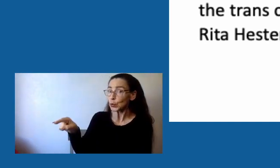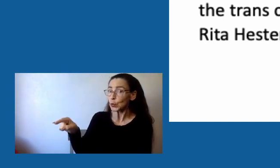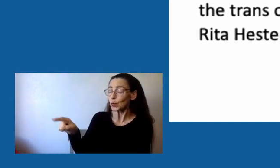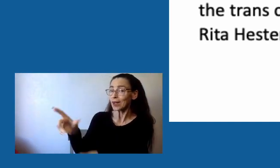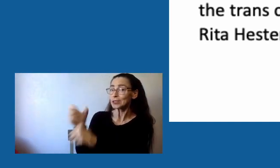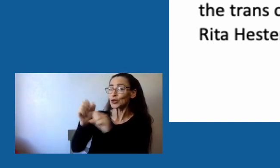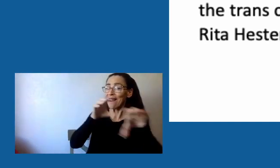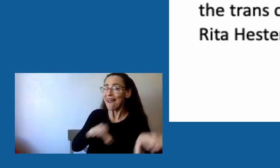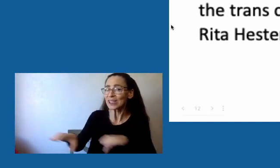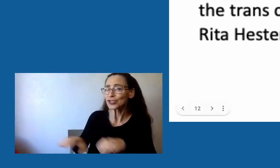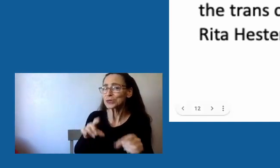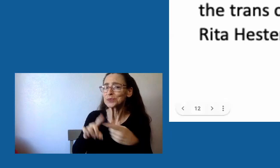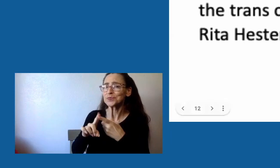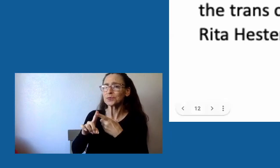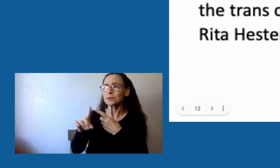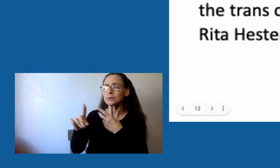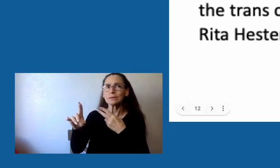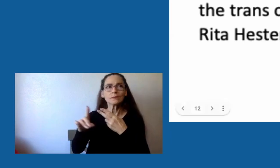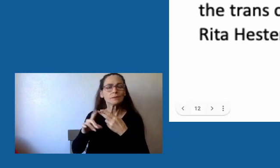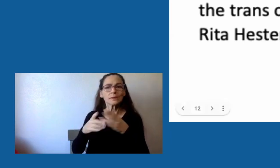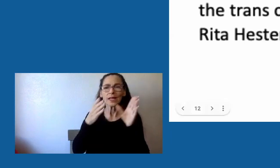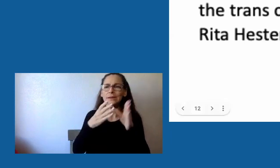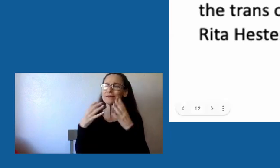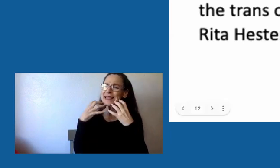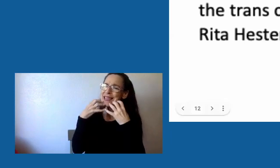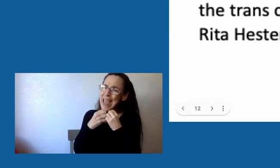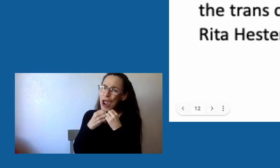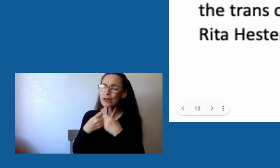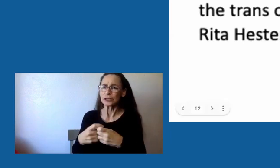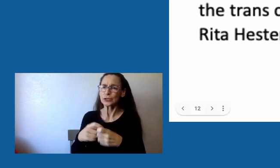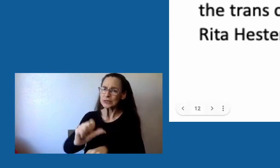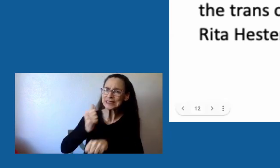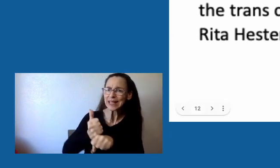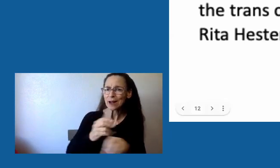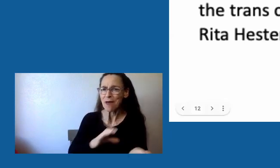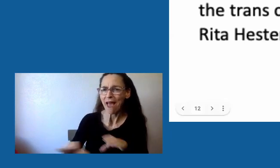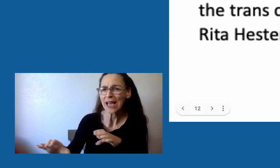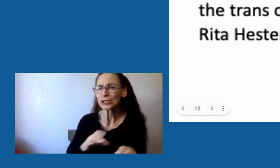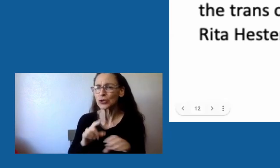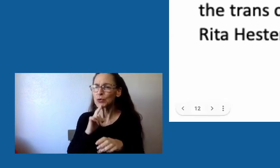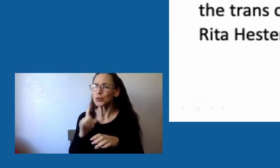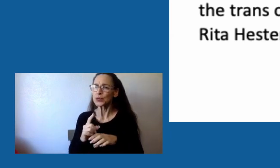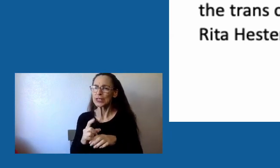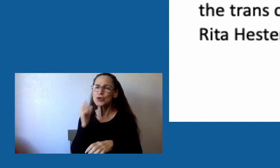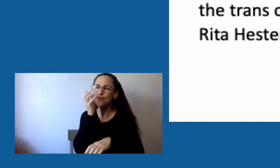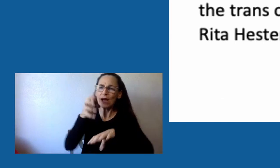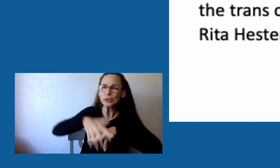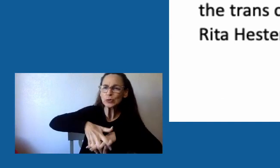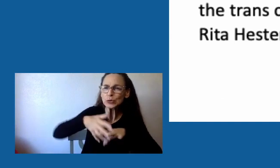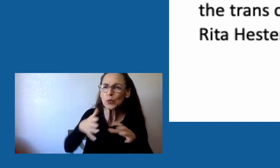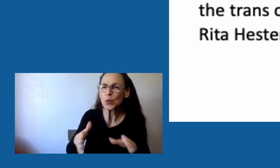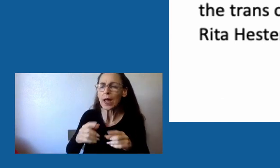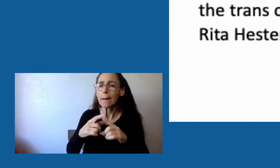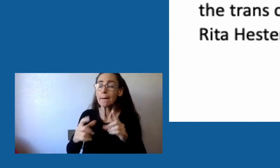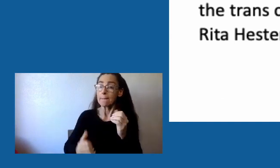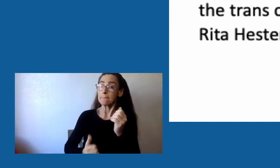took action, who cared enough to be moved to do action in a very grassroots way, as most